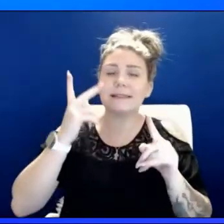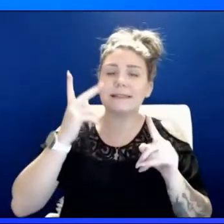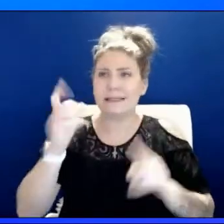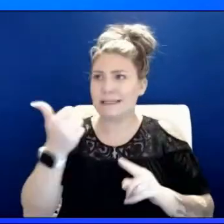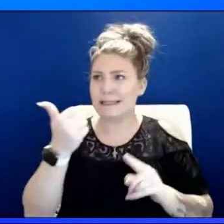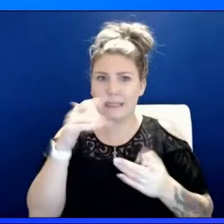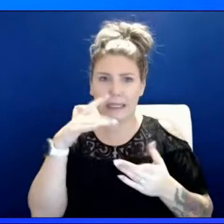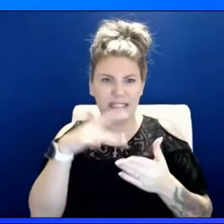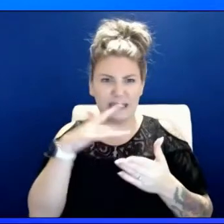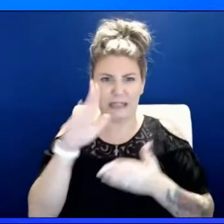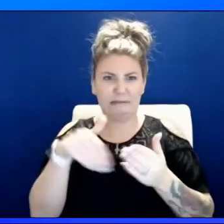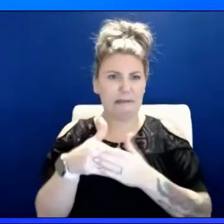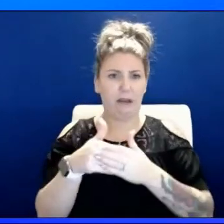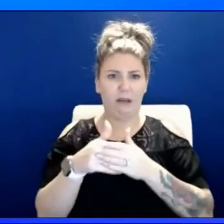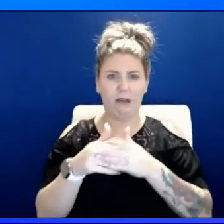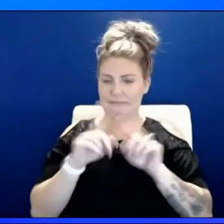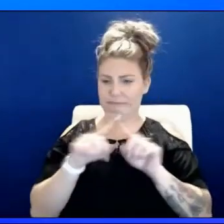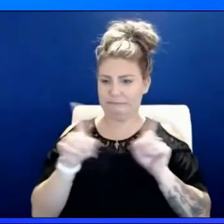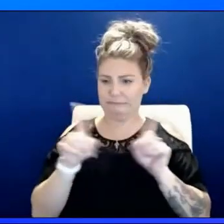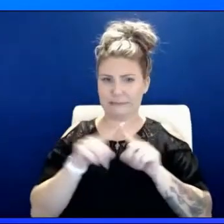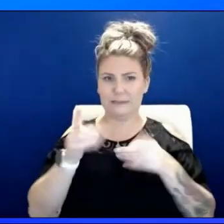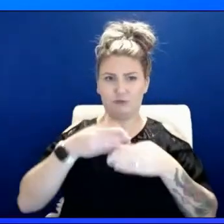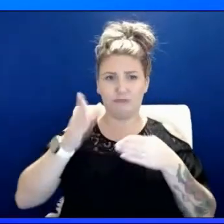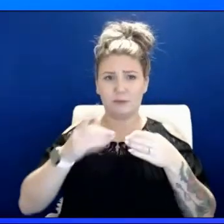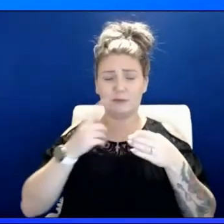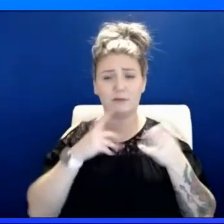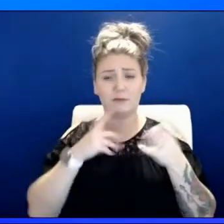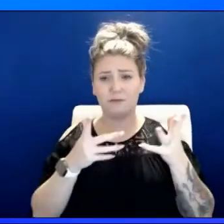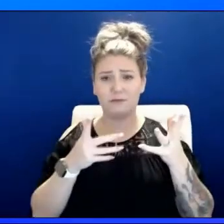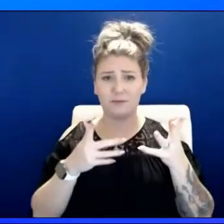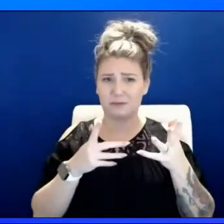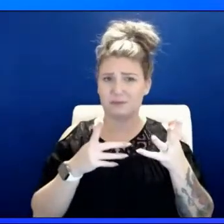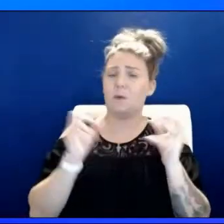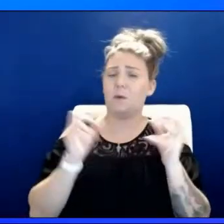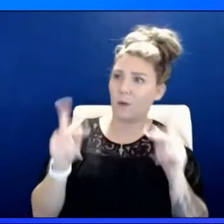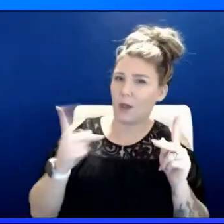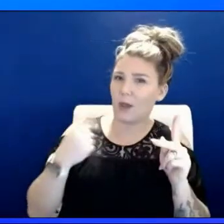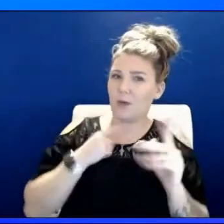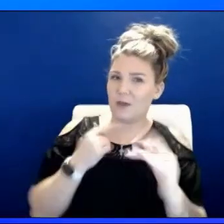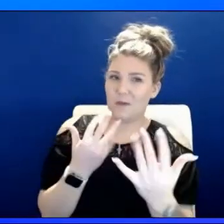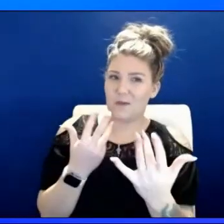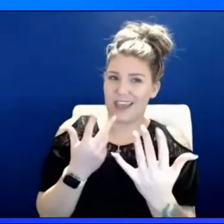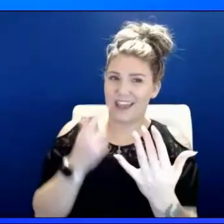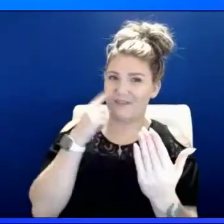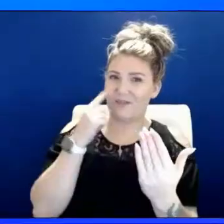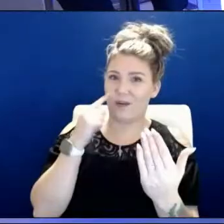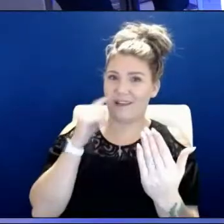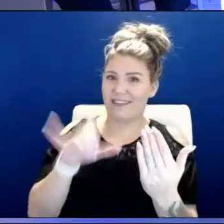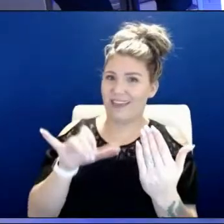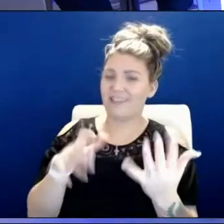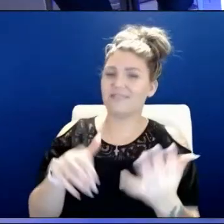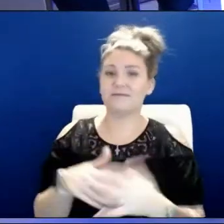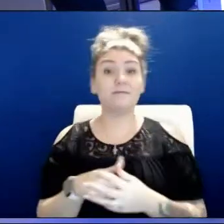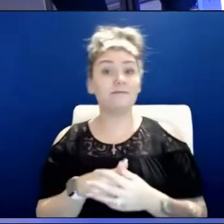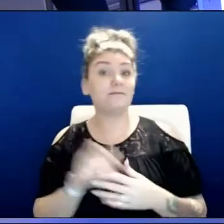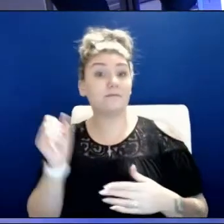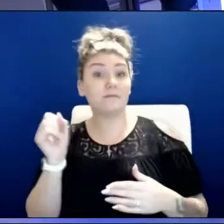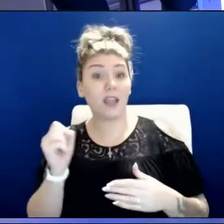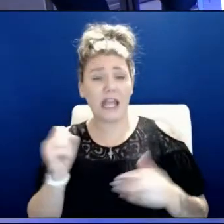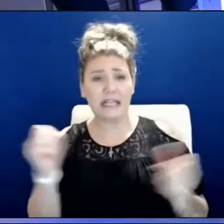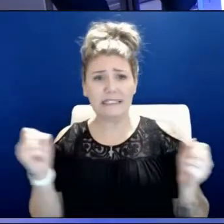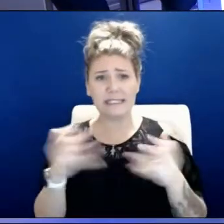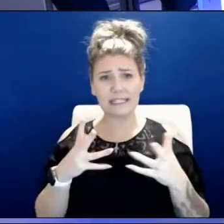different directions, and, I at the end of the day, I said, we're going to wait on that action. Yeah, I mean, I think it's actually scary to me